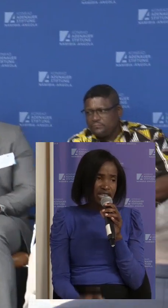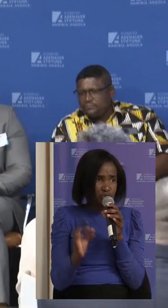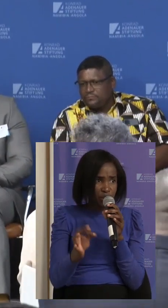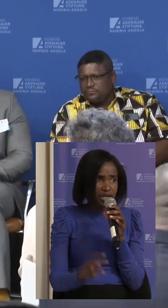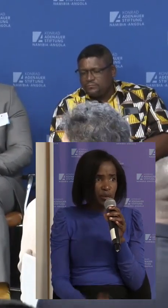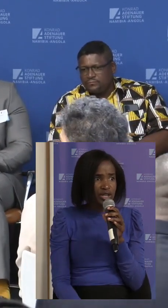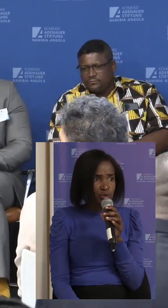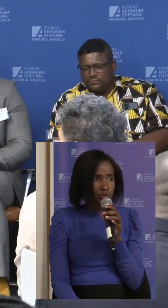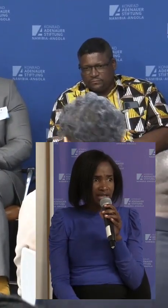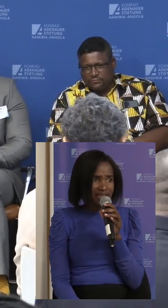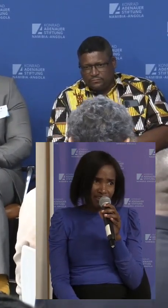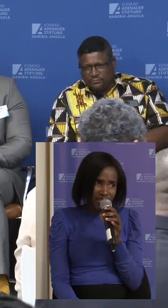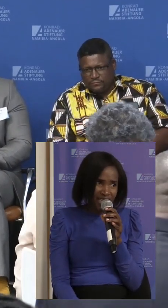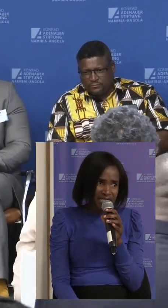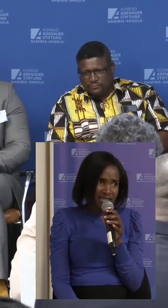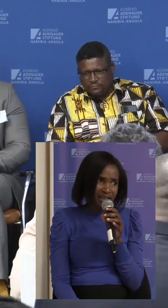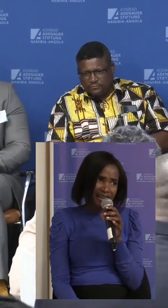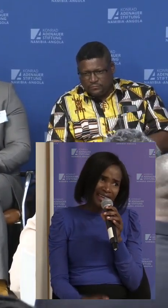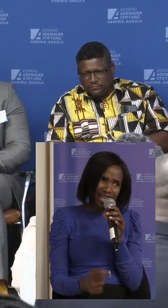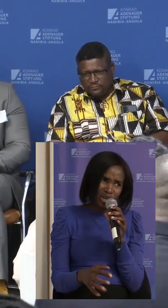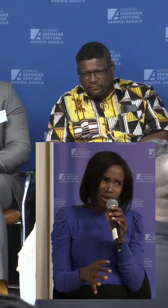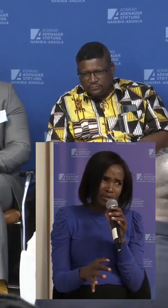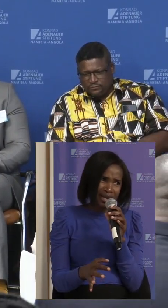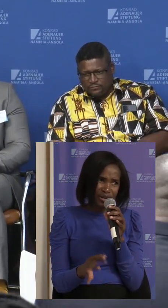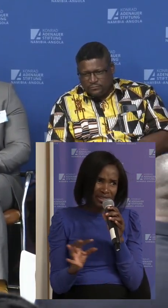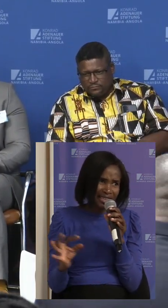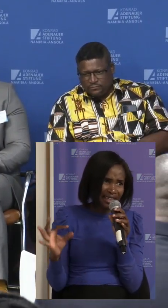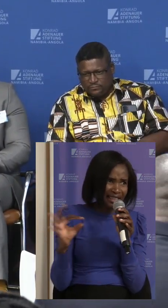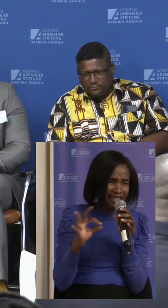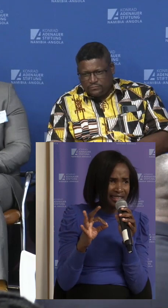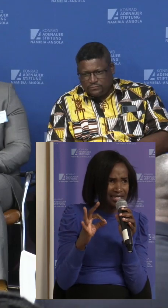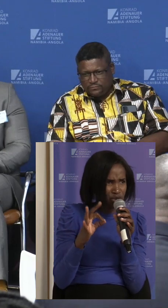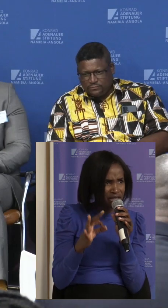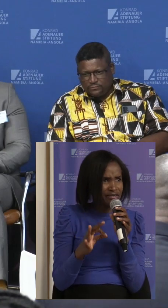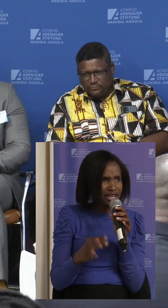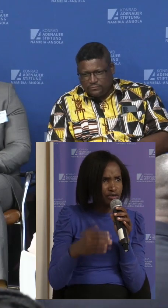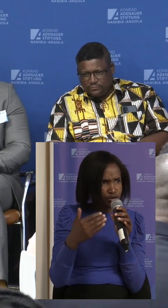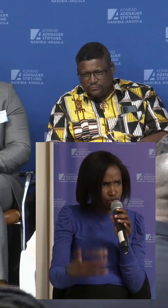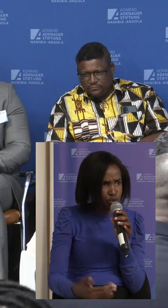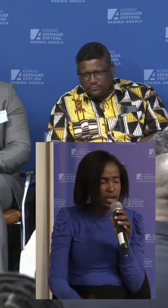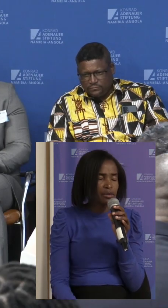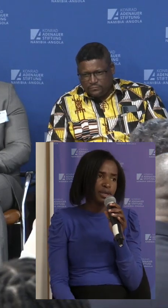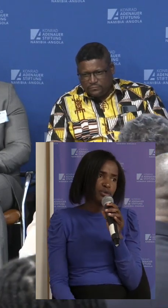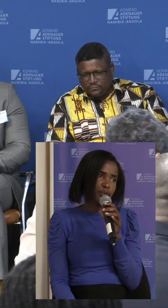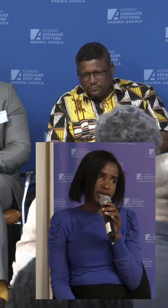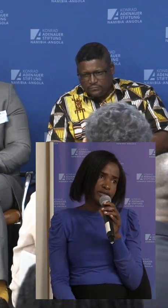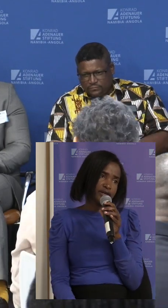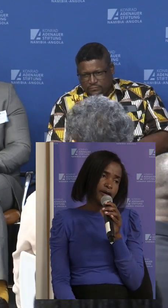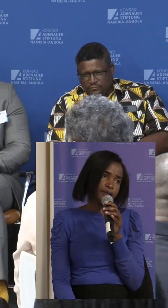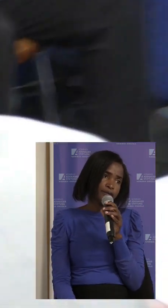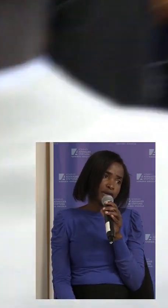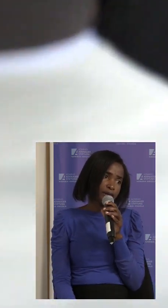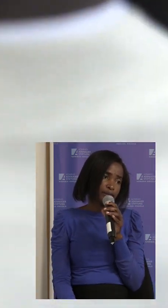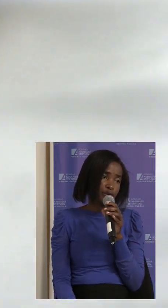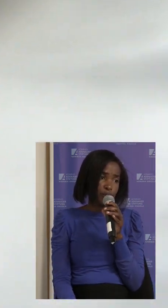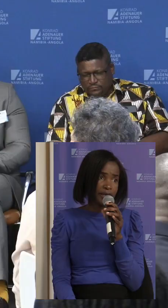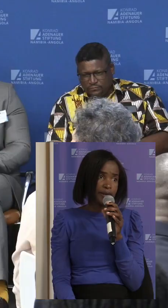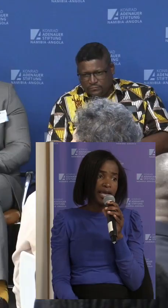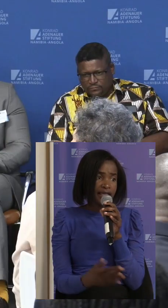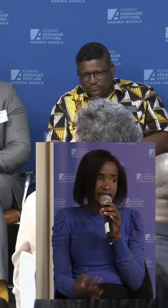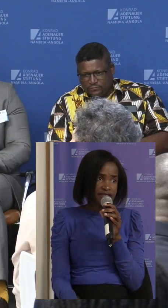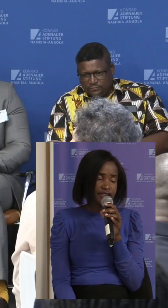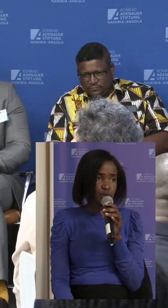because that's where we need to look at the deaf kids in the curriculum. I don't think it's modified to enable them to pass